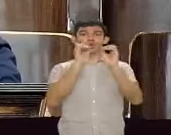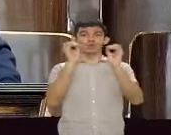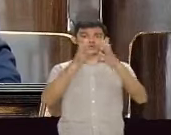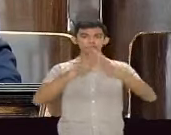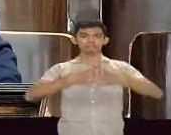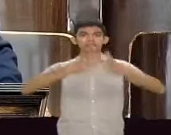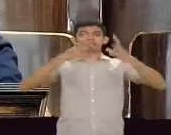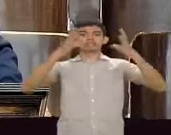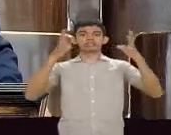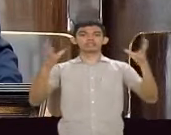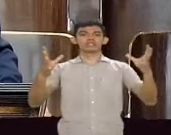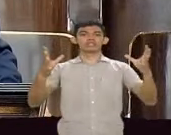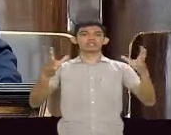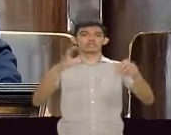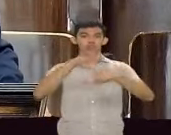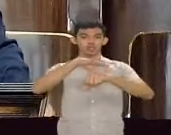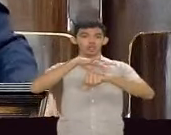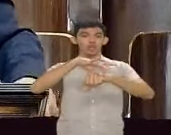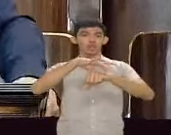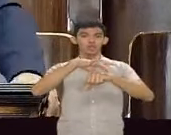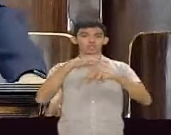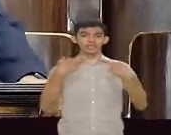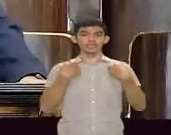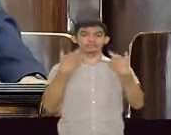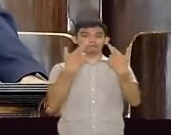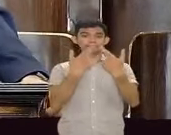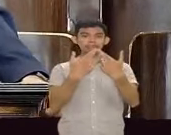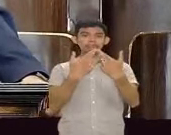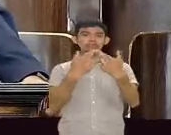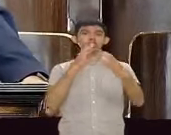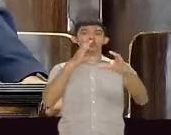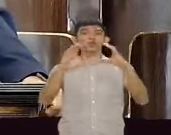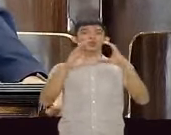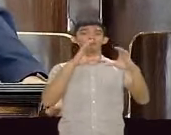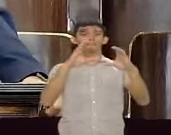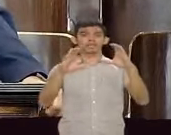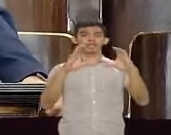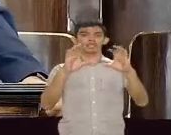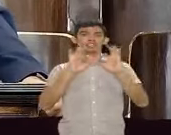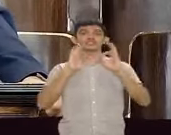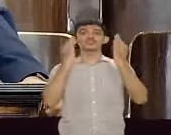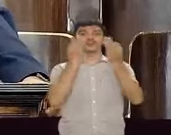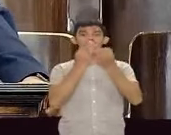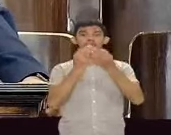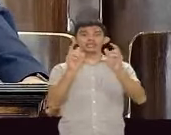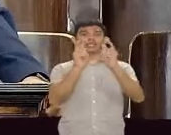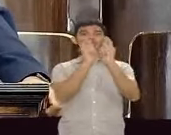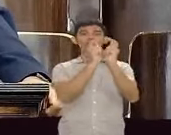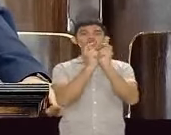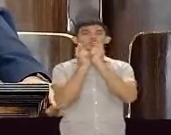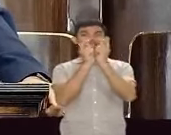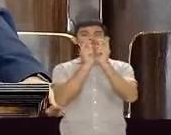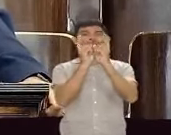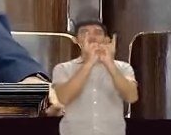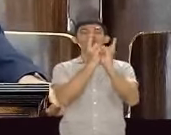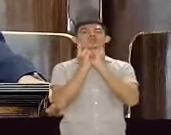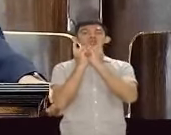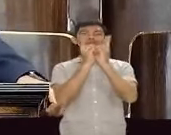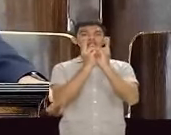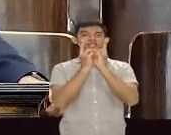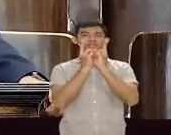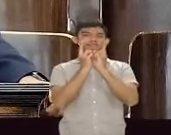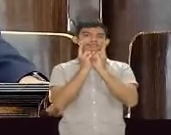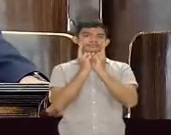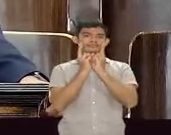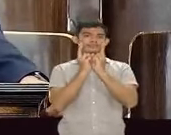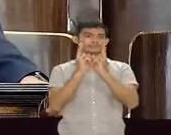no greater earthly relationship than a family that is united by their relationship with Christ. That's really what this point is all